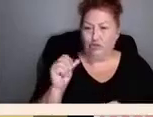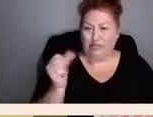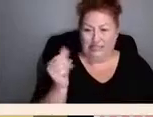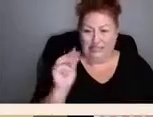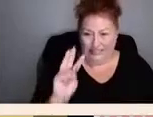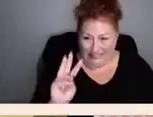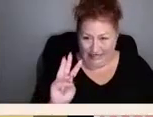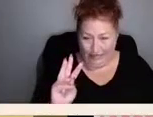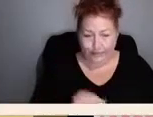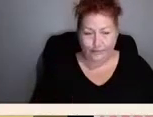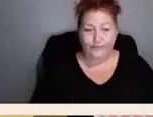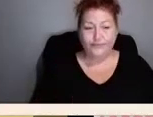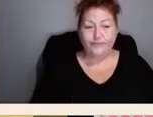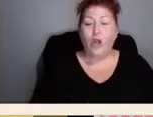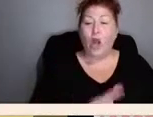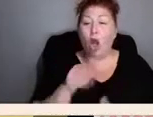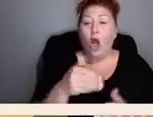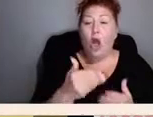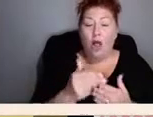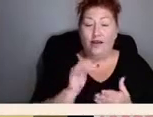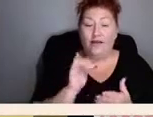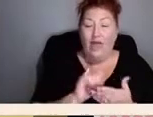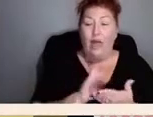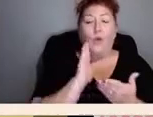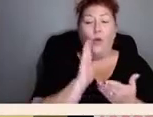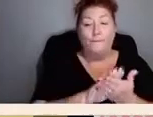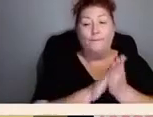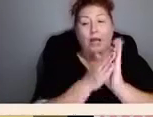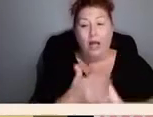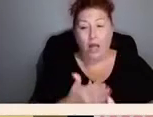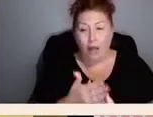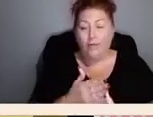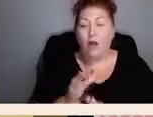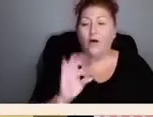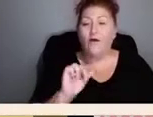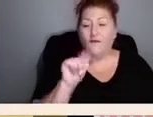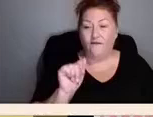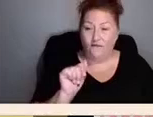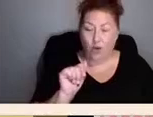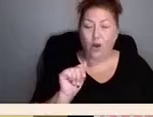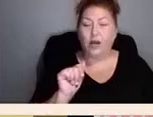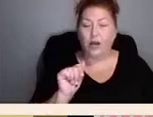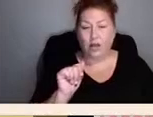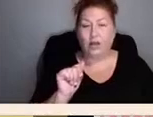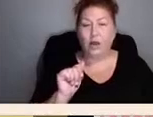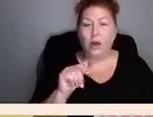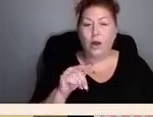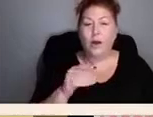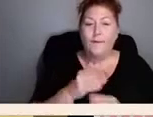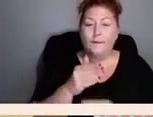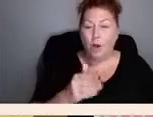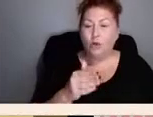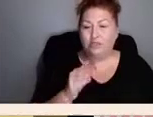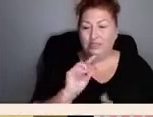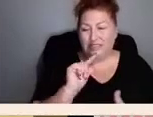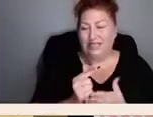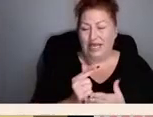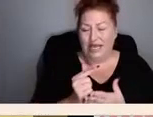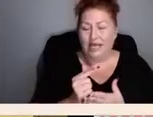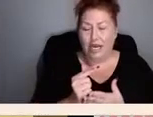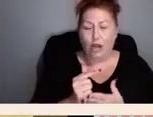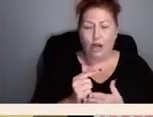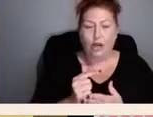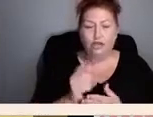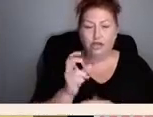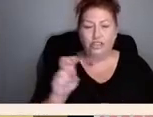2016. All of those are to become a Florida Post-Secondary Comprehensive Transition Program.